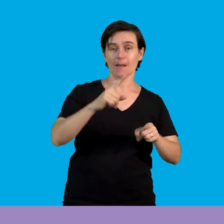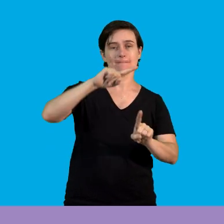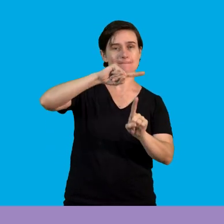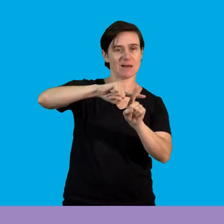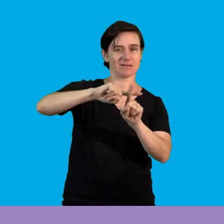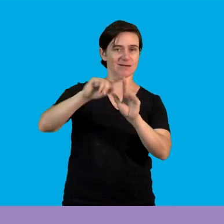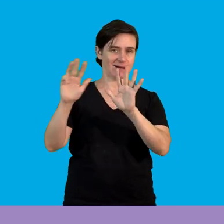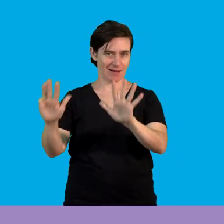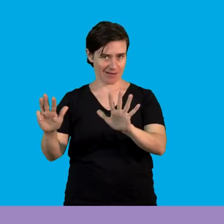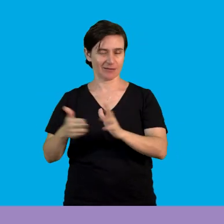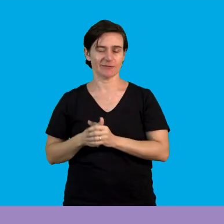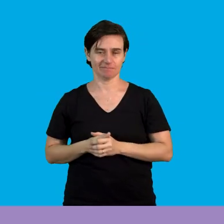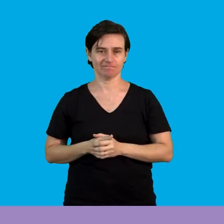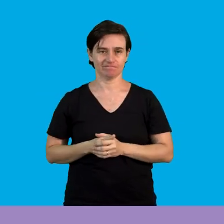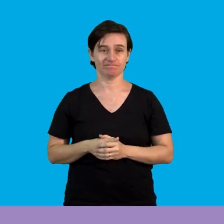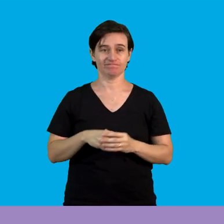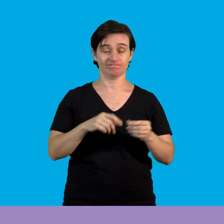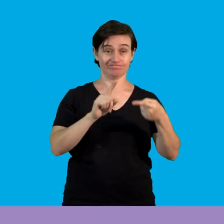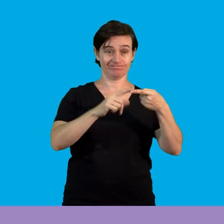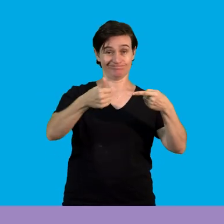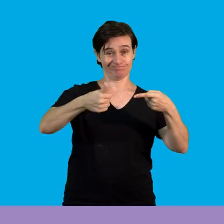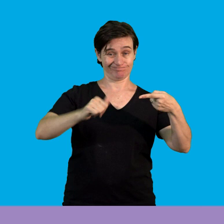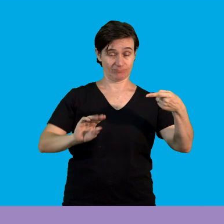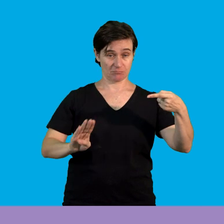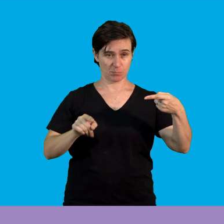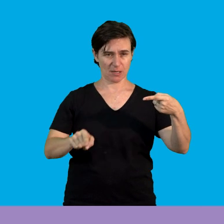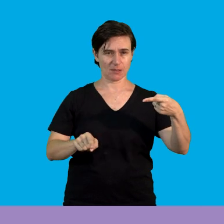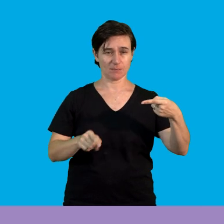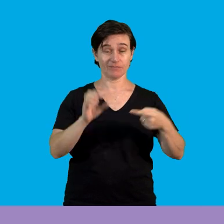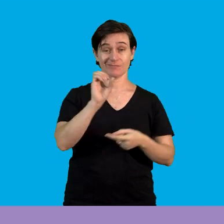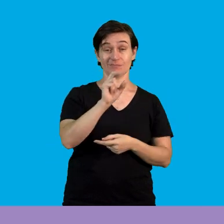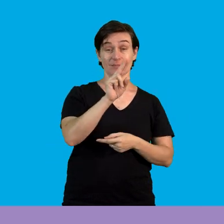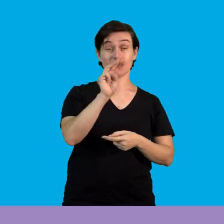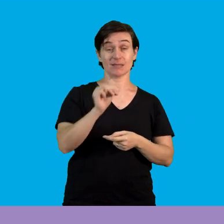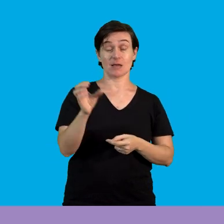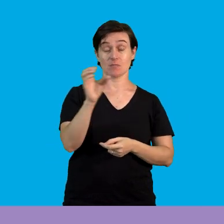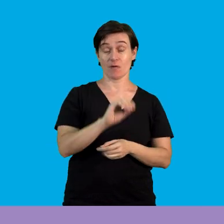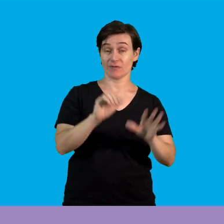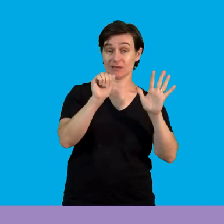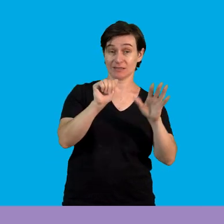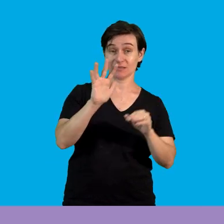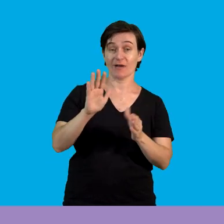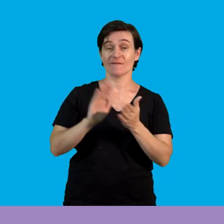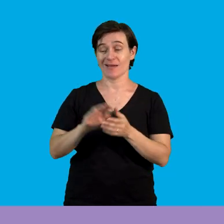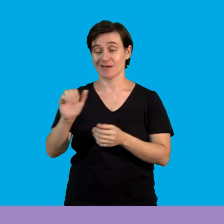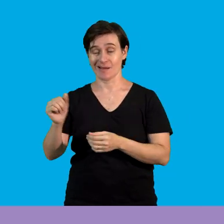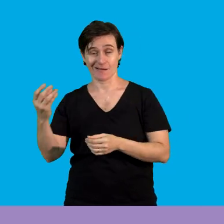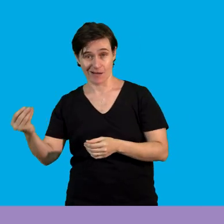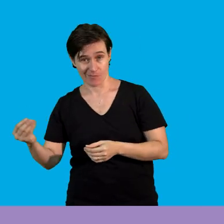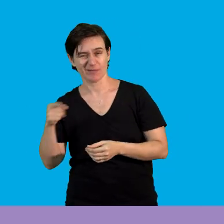plus 9. Right, let's look at another one. The sum of 65 and a